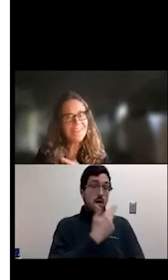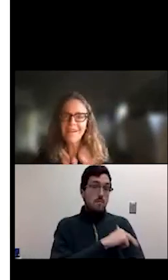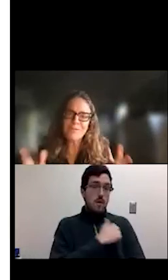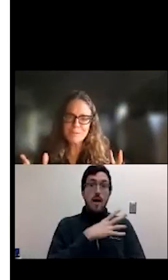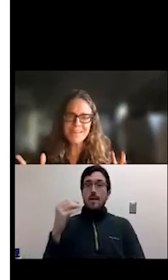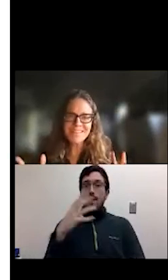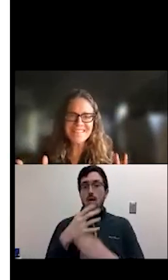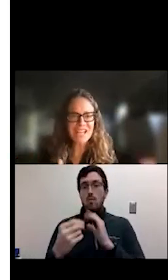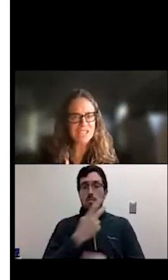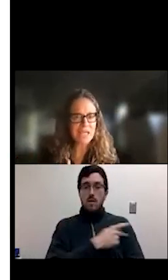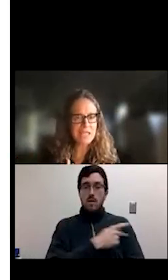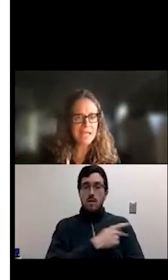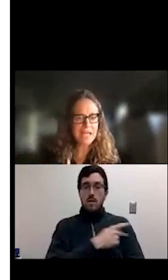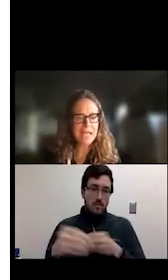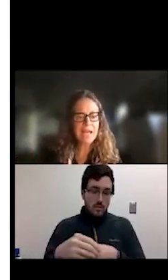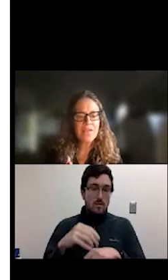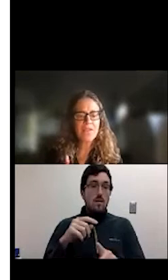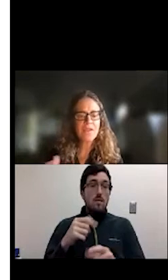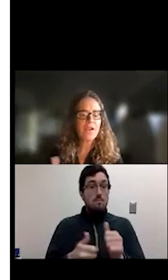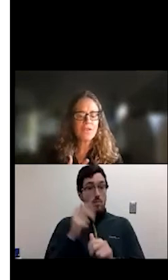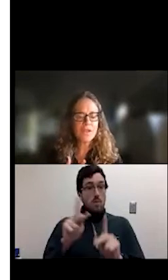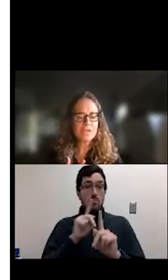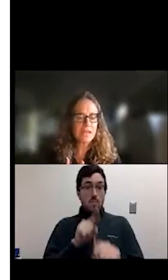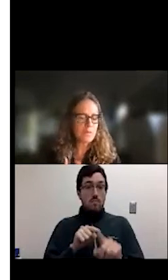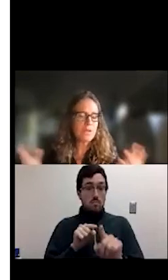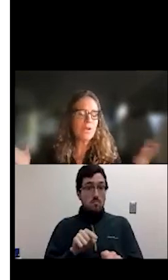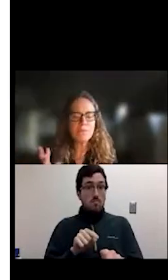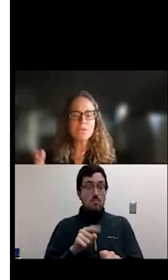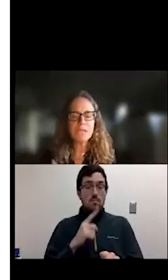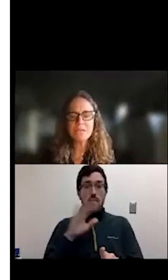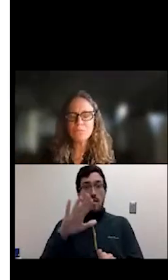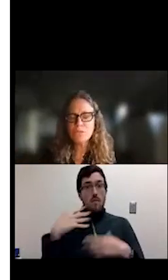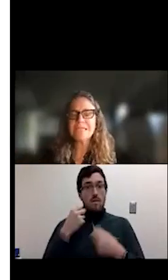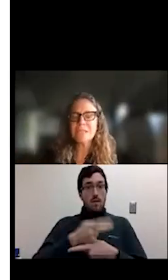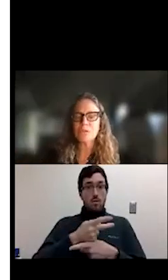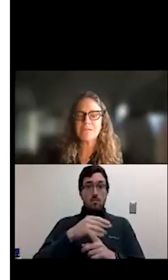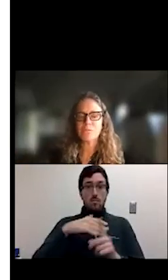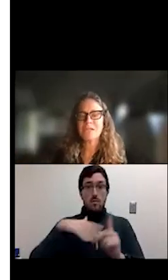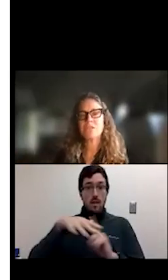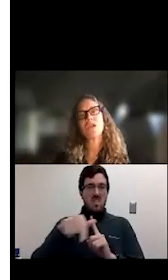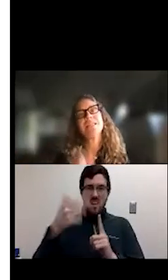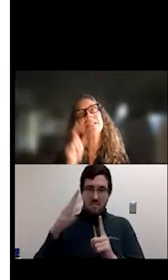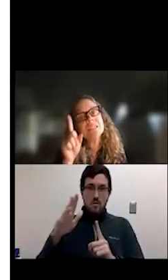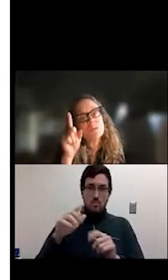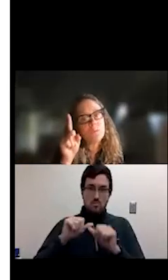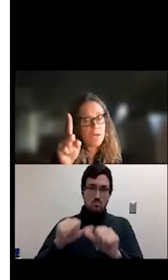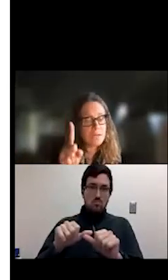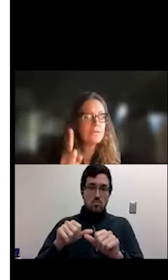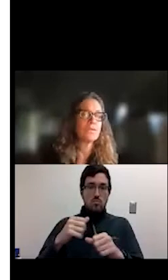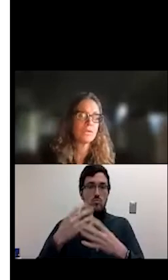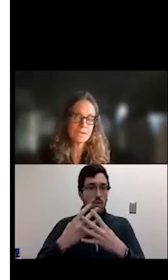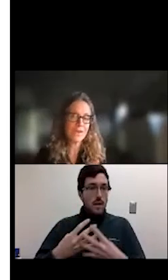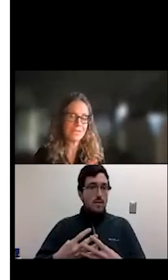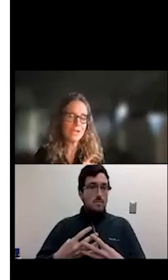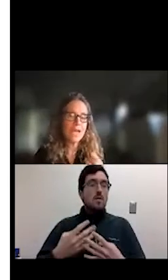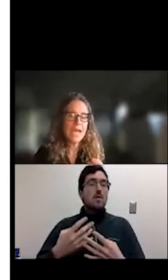the majority of respondents actually indicated that their healthcare setting was already routinely screening for patients for at least